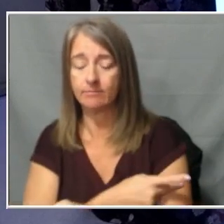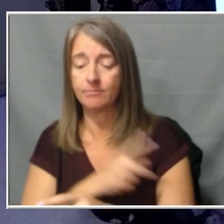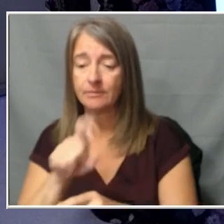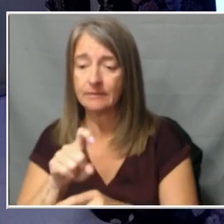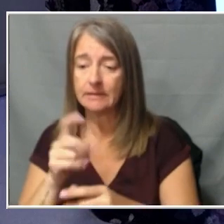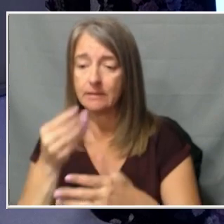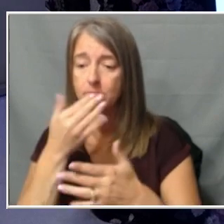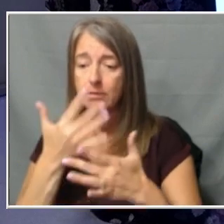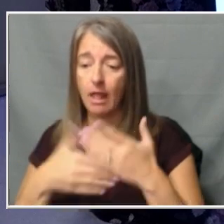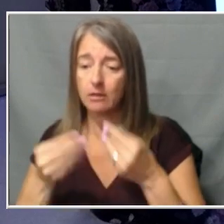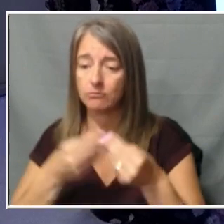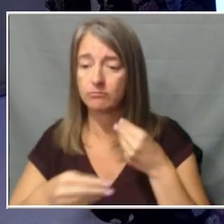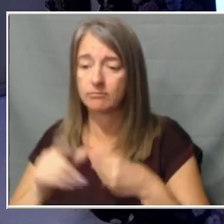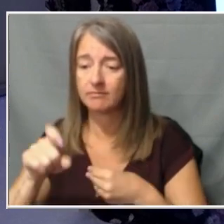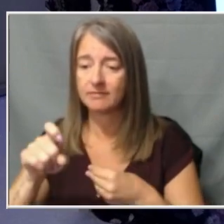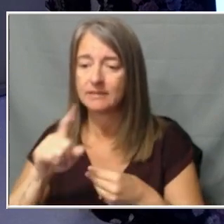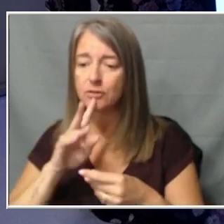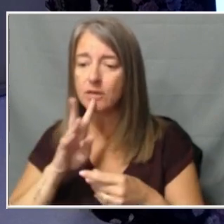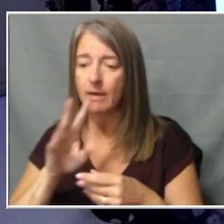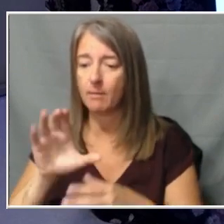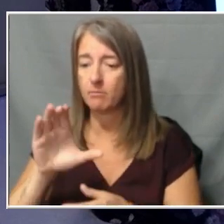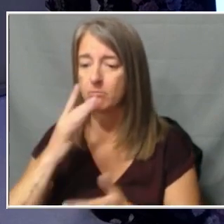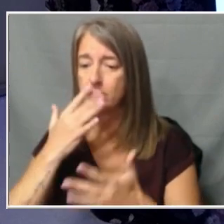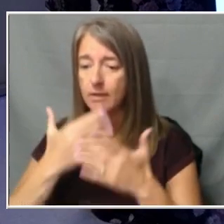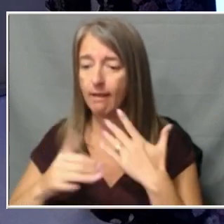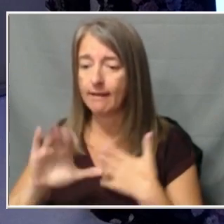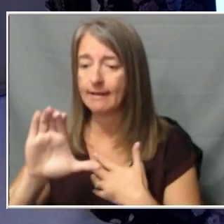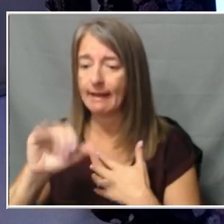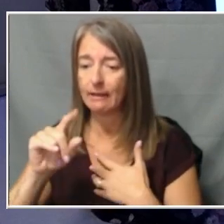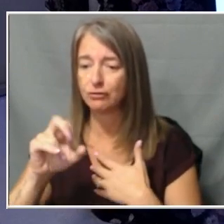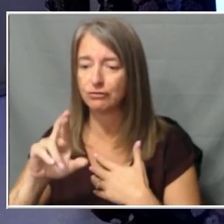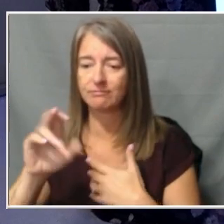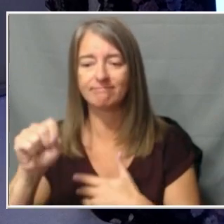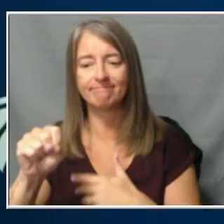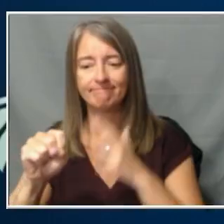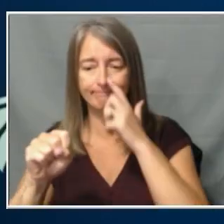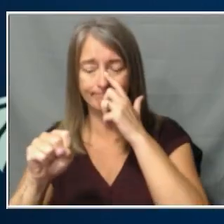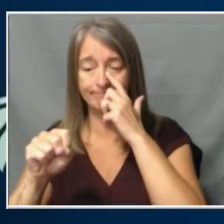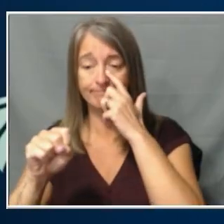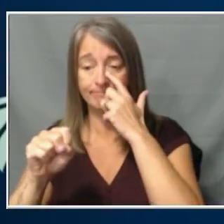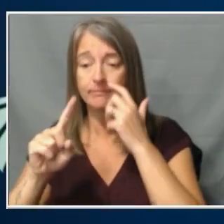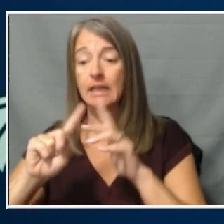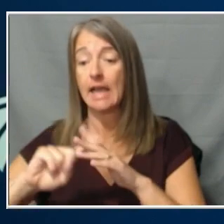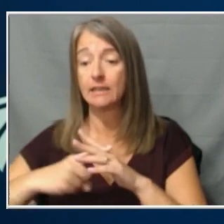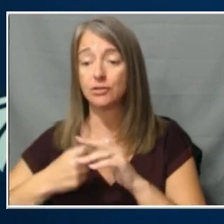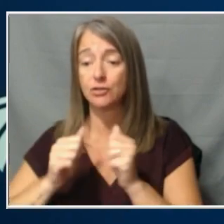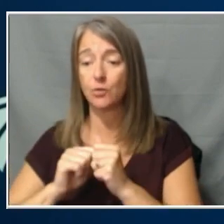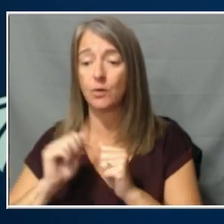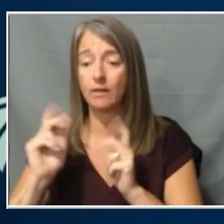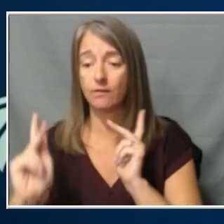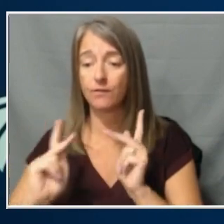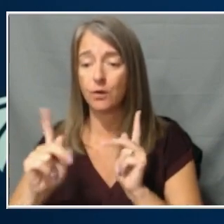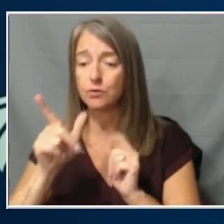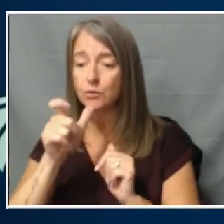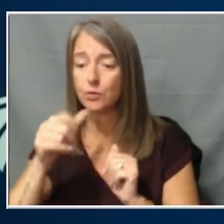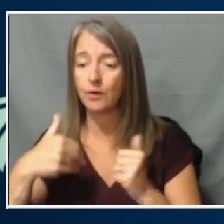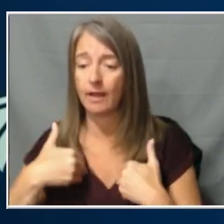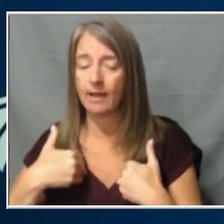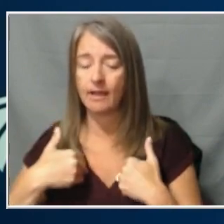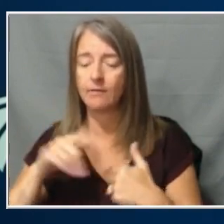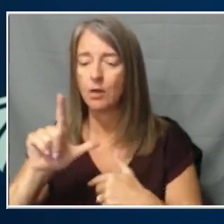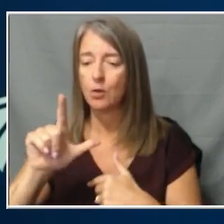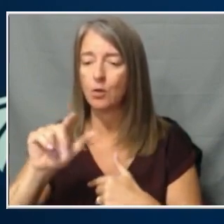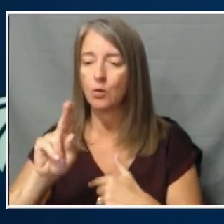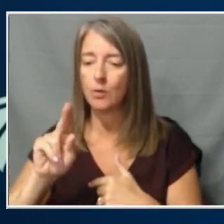I mean, because Yes. we're talking about a blood cancer. That's right, exactly. Especially initially when folks have diagnosis of leukemia,